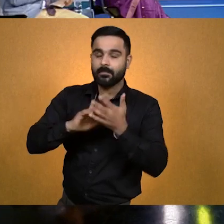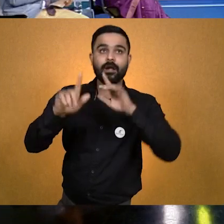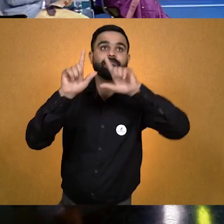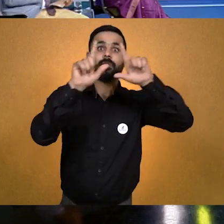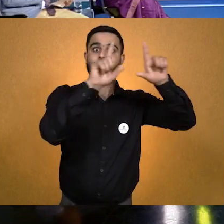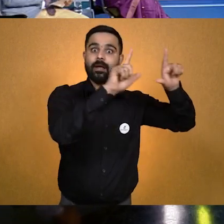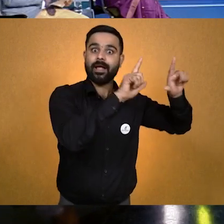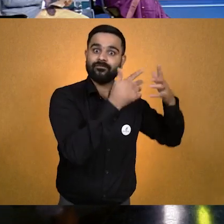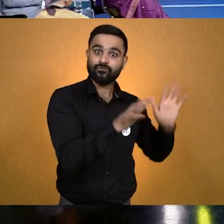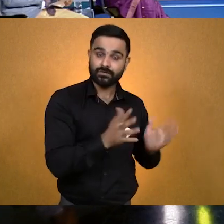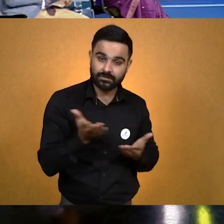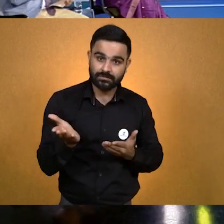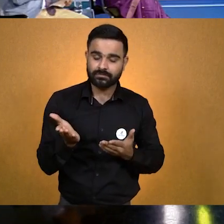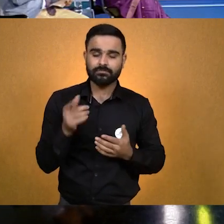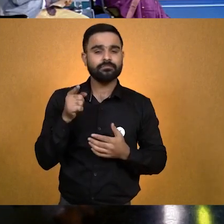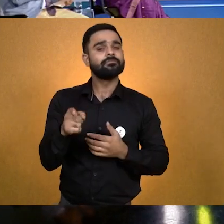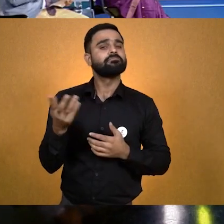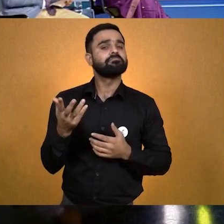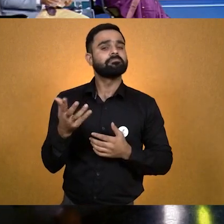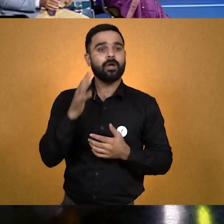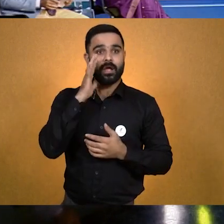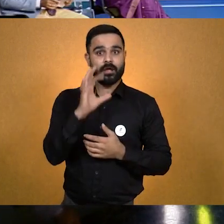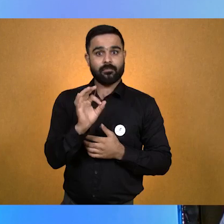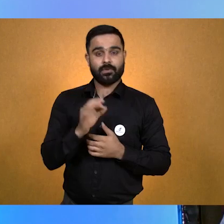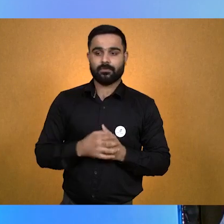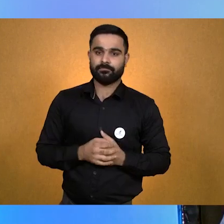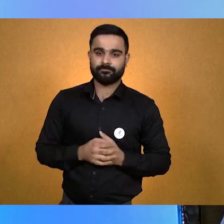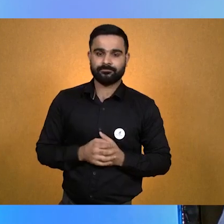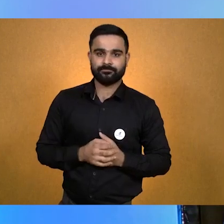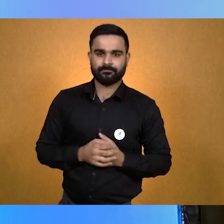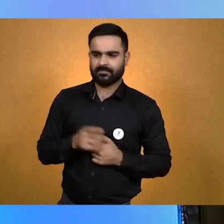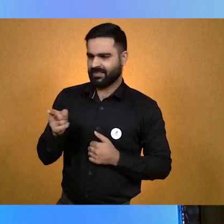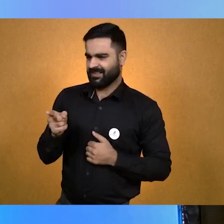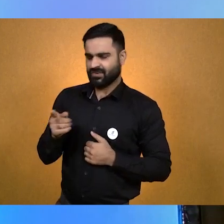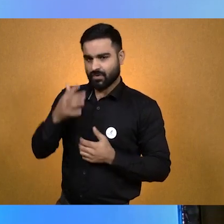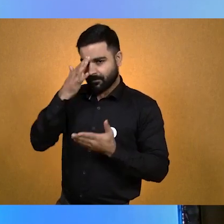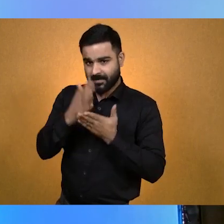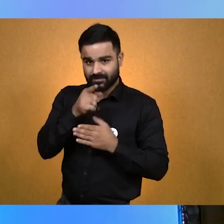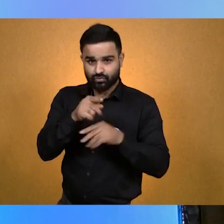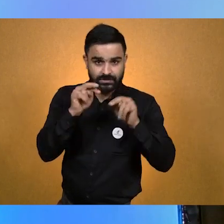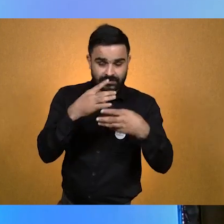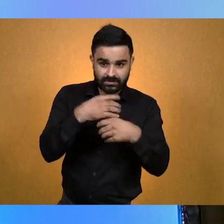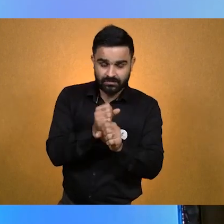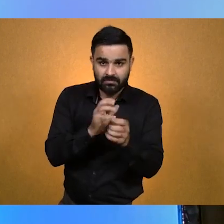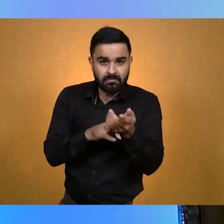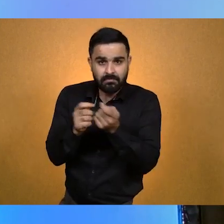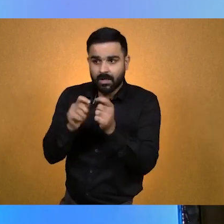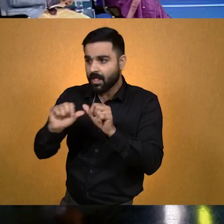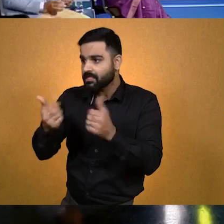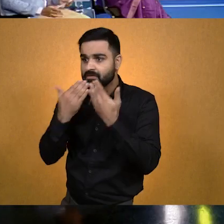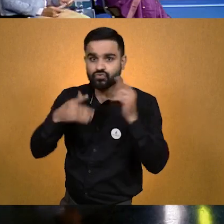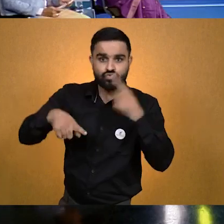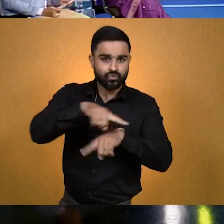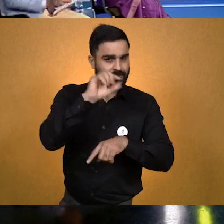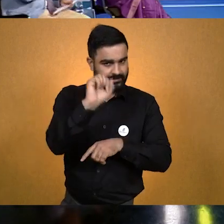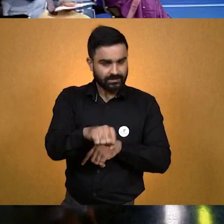braille as well. Signages. So that's important. Do you believe that something like this needs to be made mandatory for other schools as well?